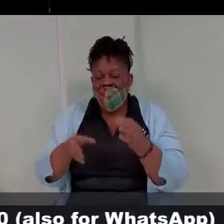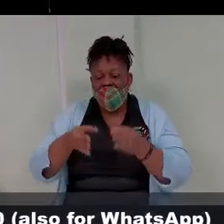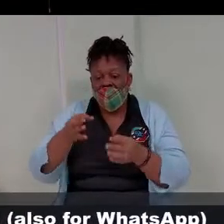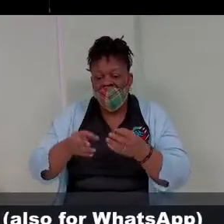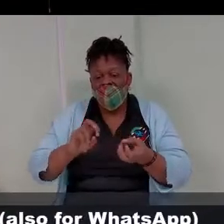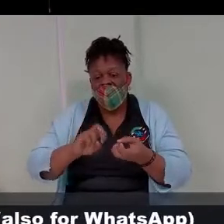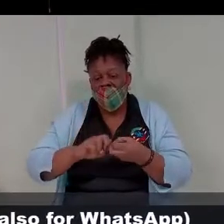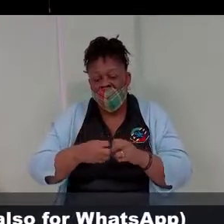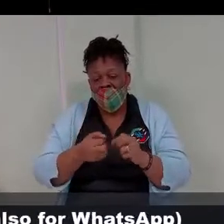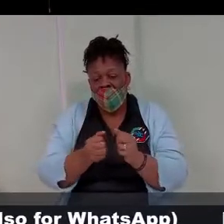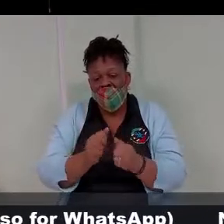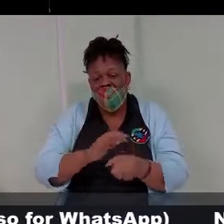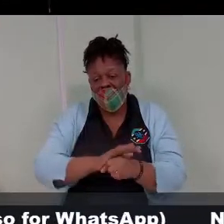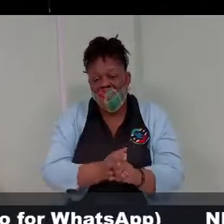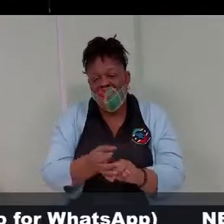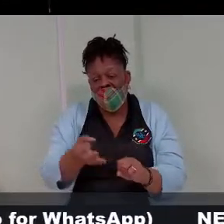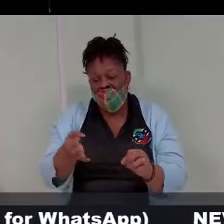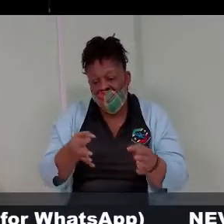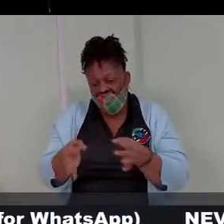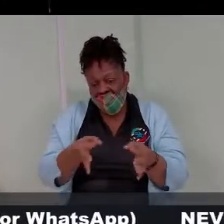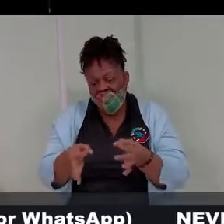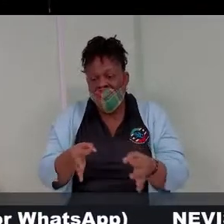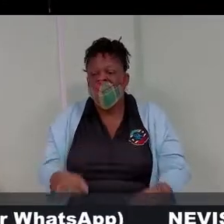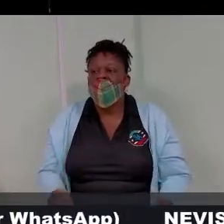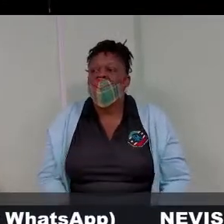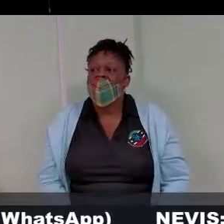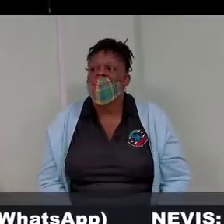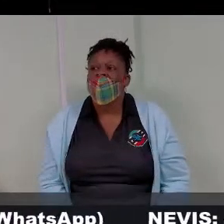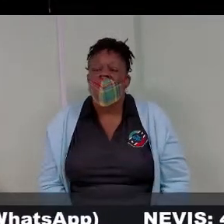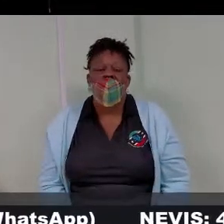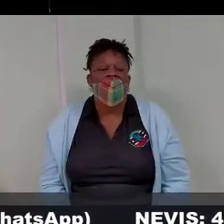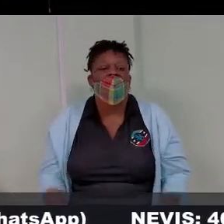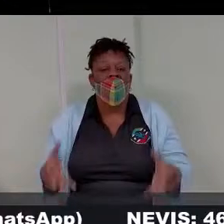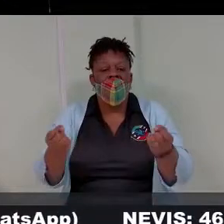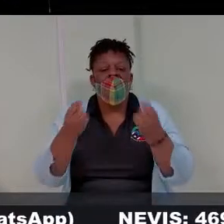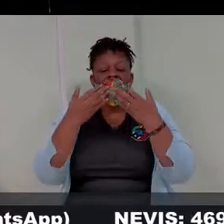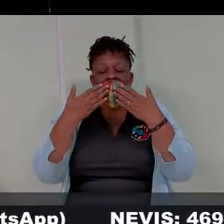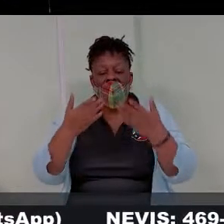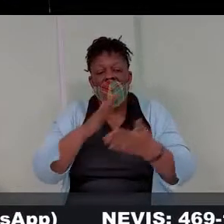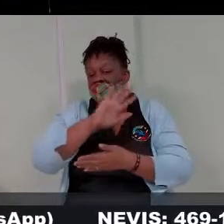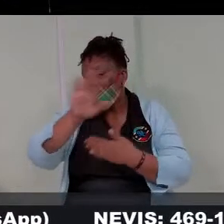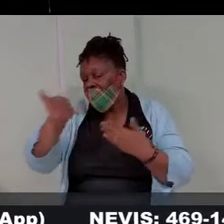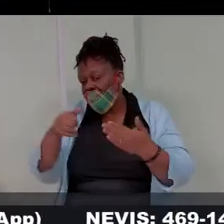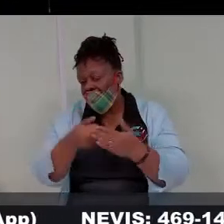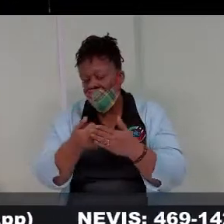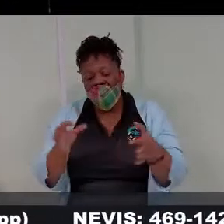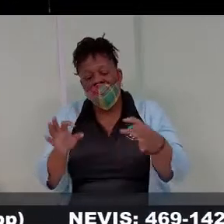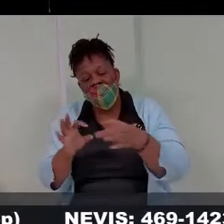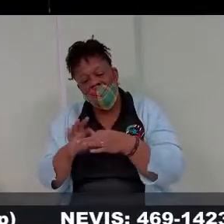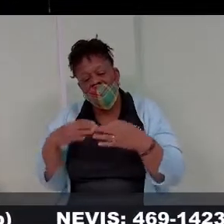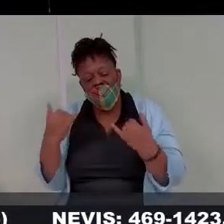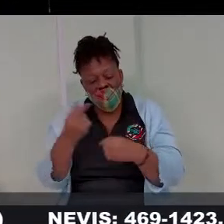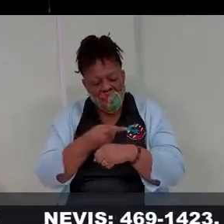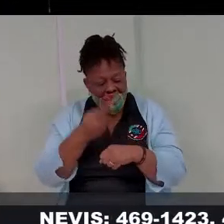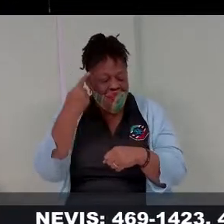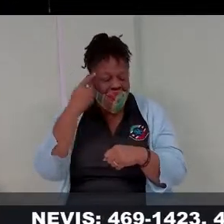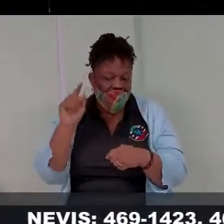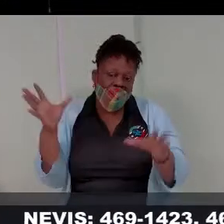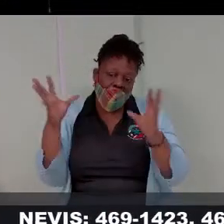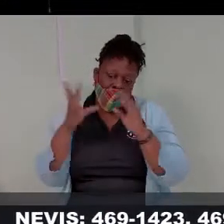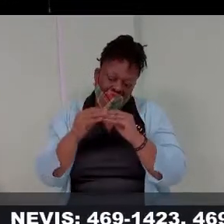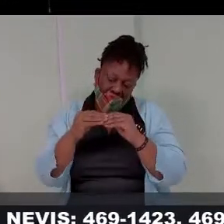I want to thank all of you for joining us for today's NEOC COVID-19